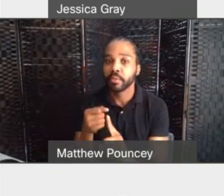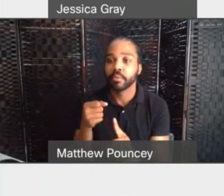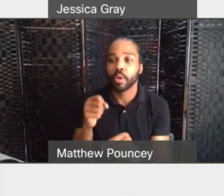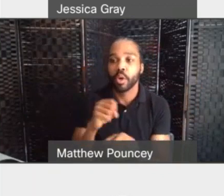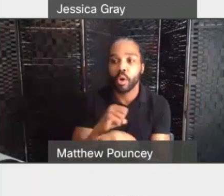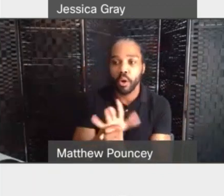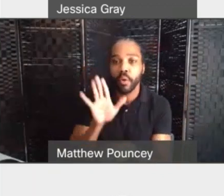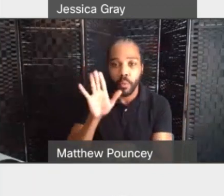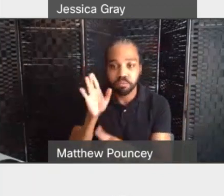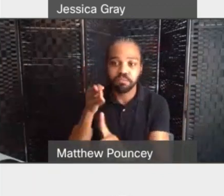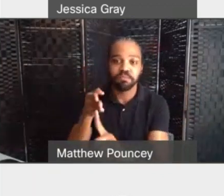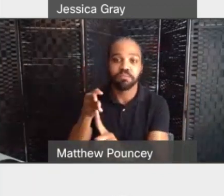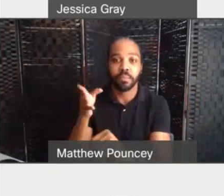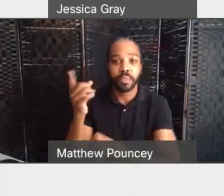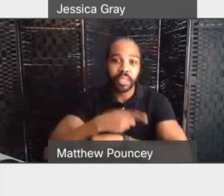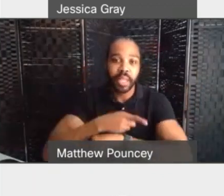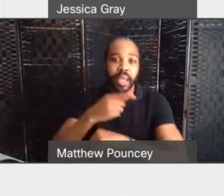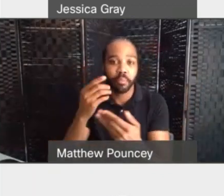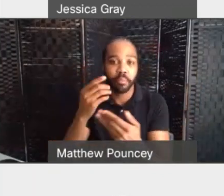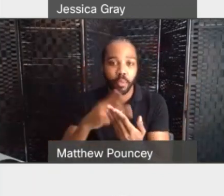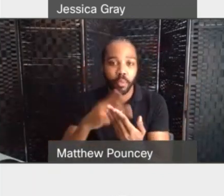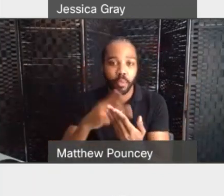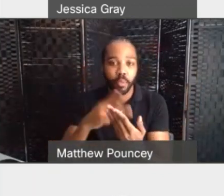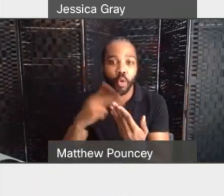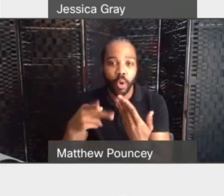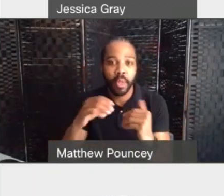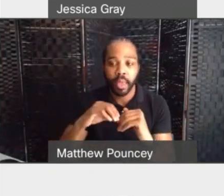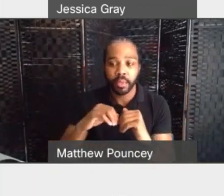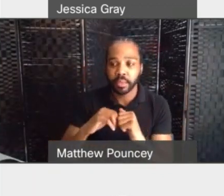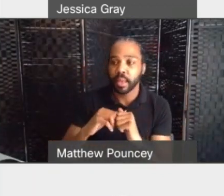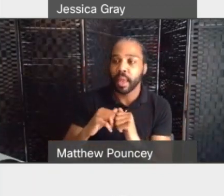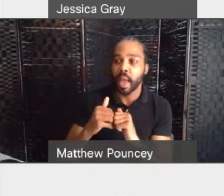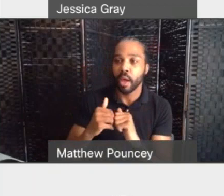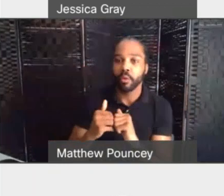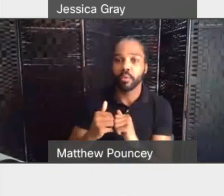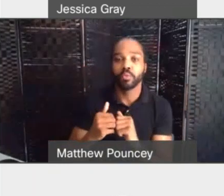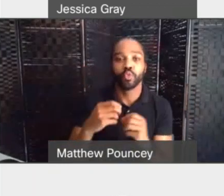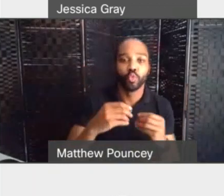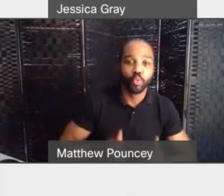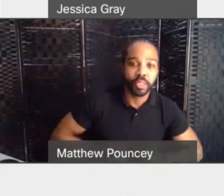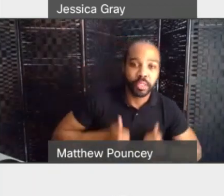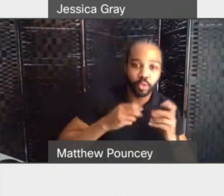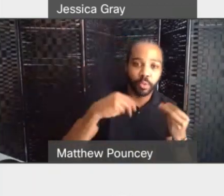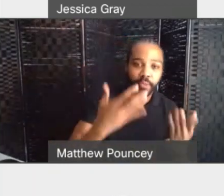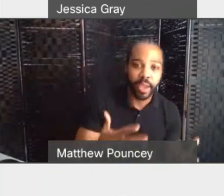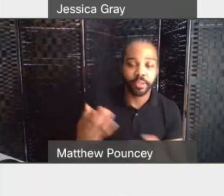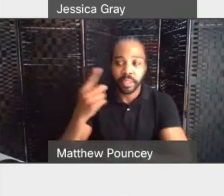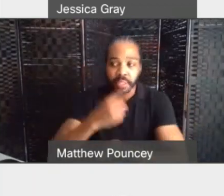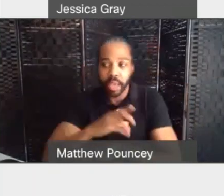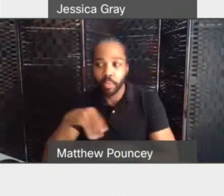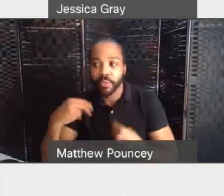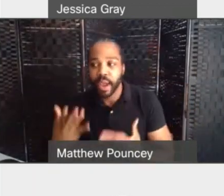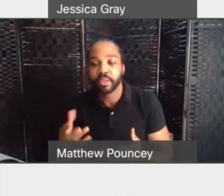day programs and ways in which residential providers and day providers can work together to get people more engaged and